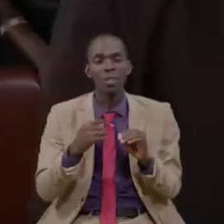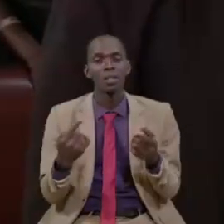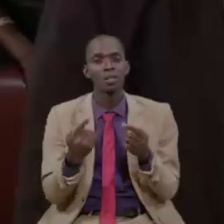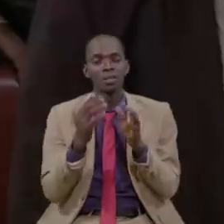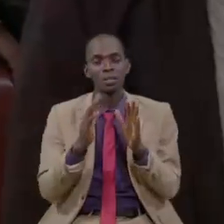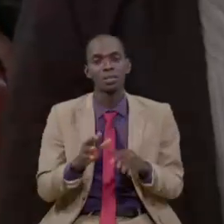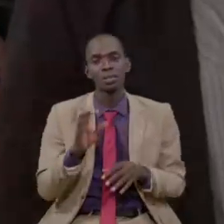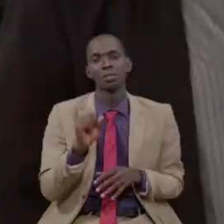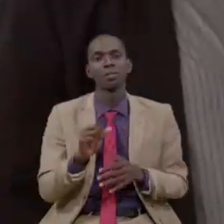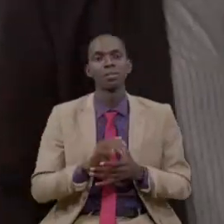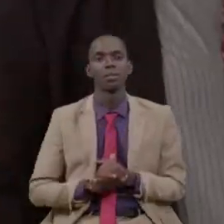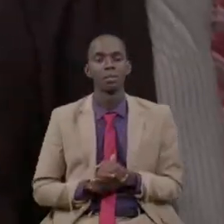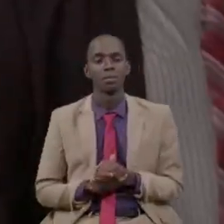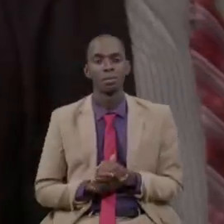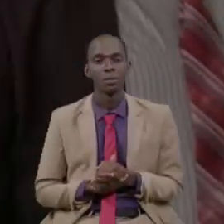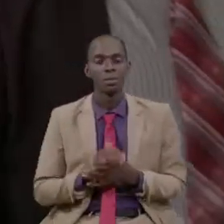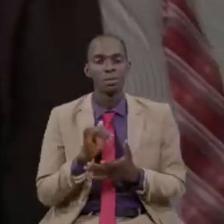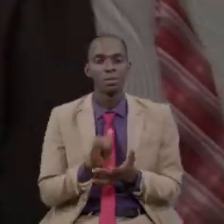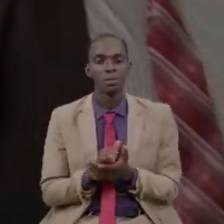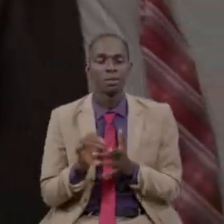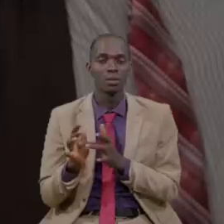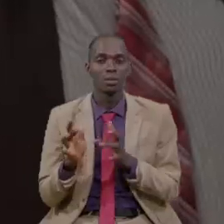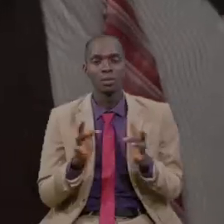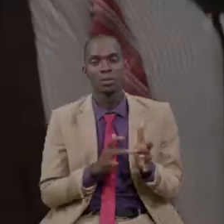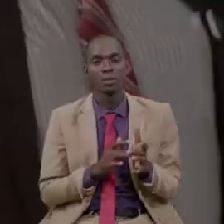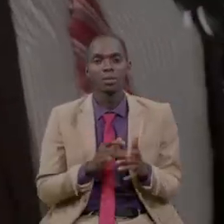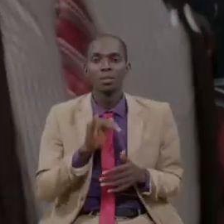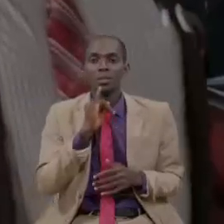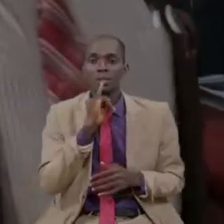that Jesus is Savior.